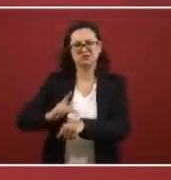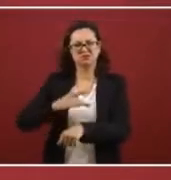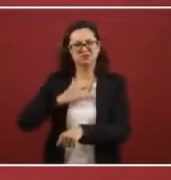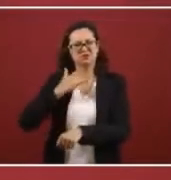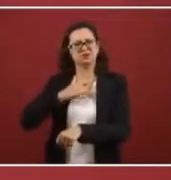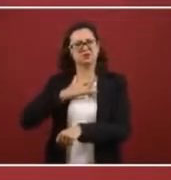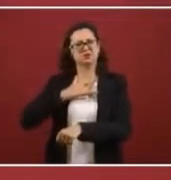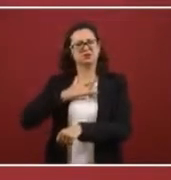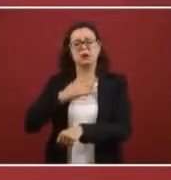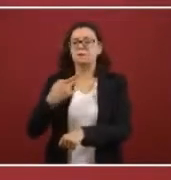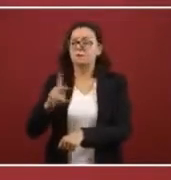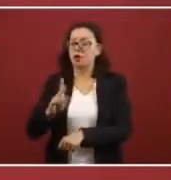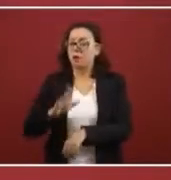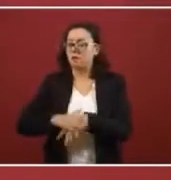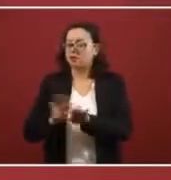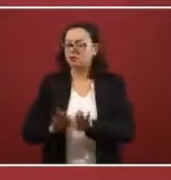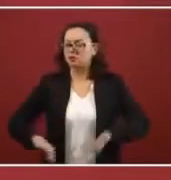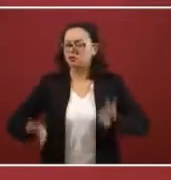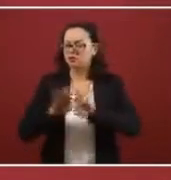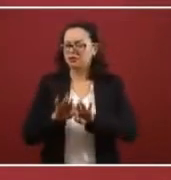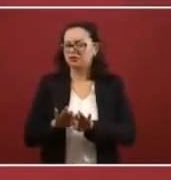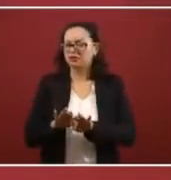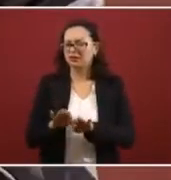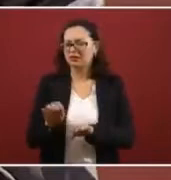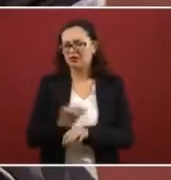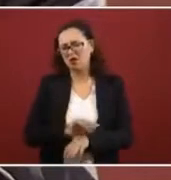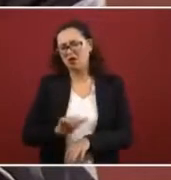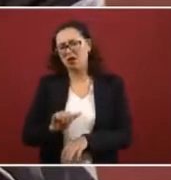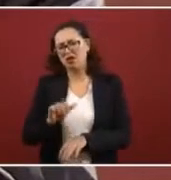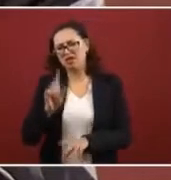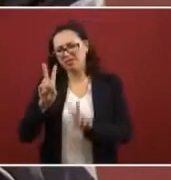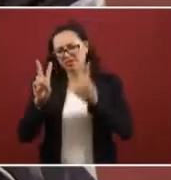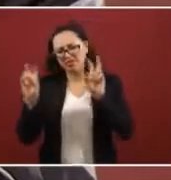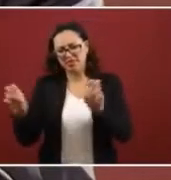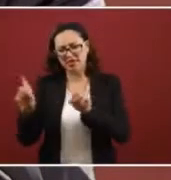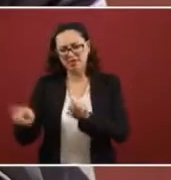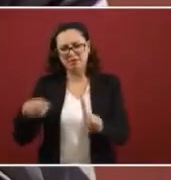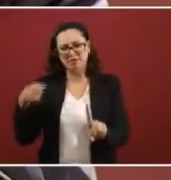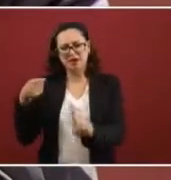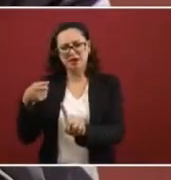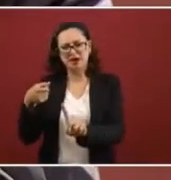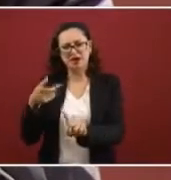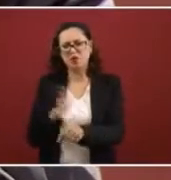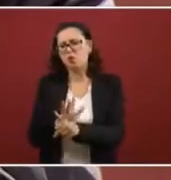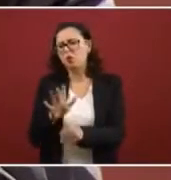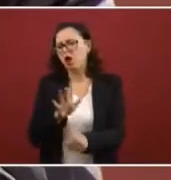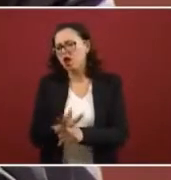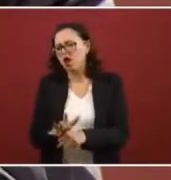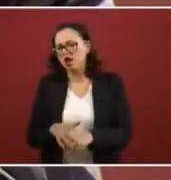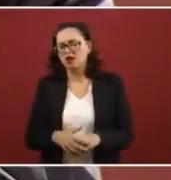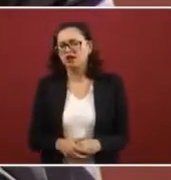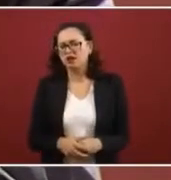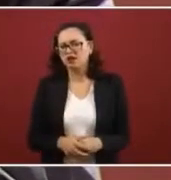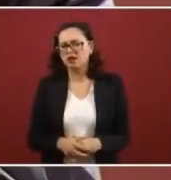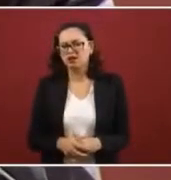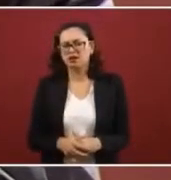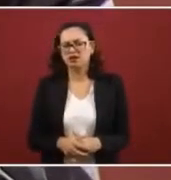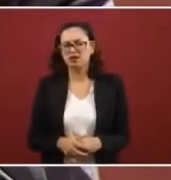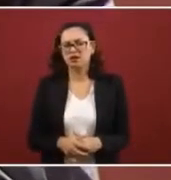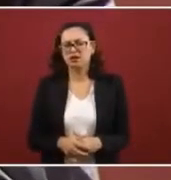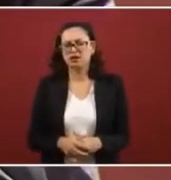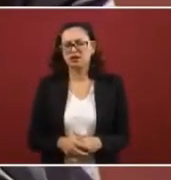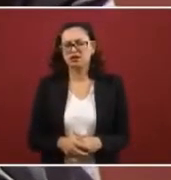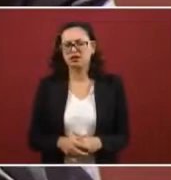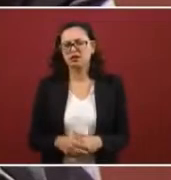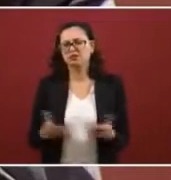new governor, it should be said que that they approved esta